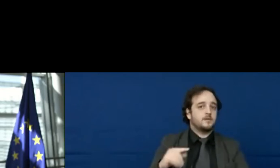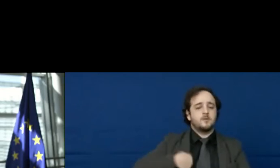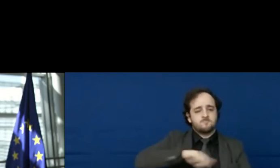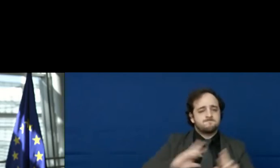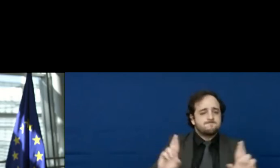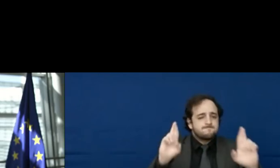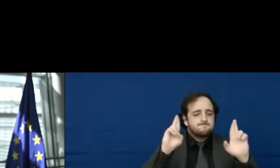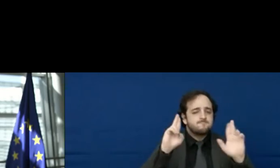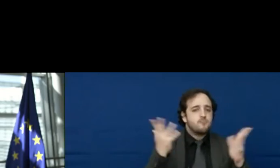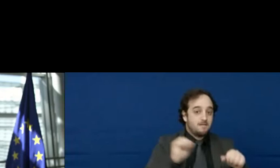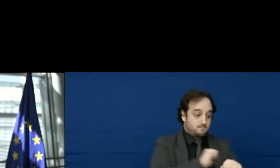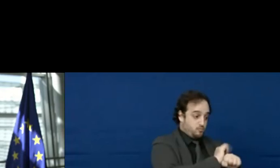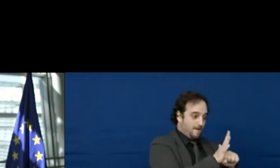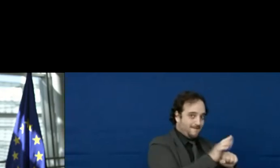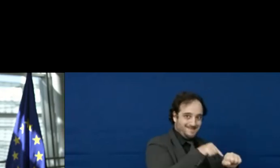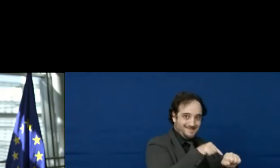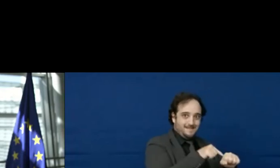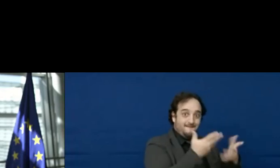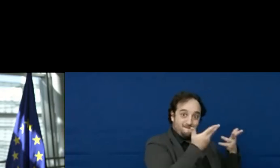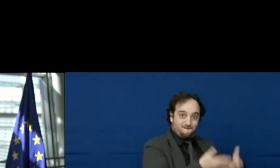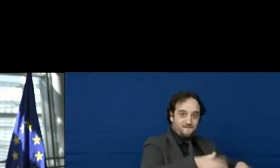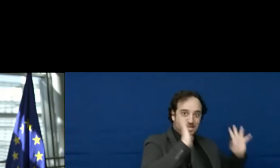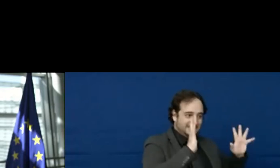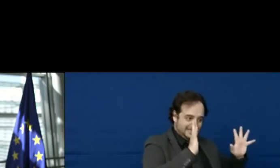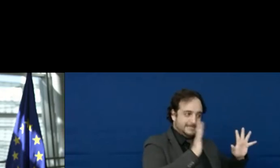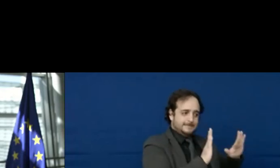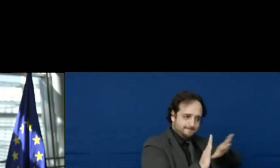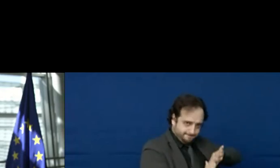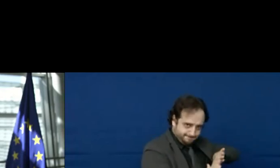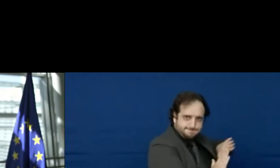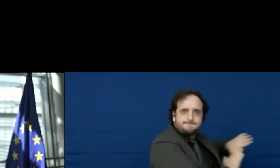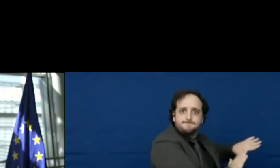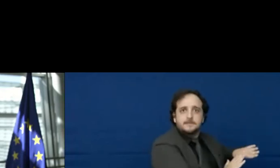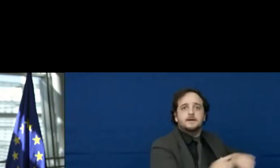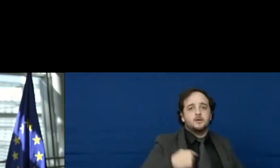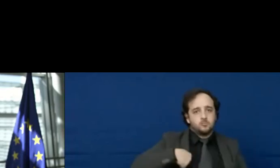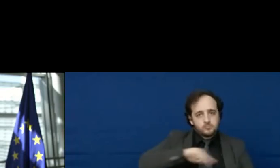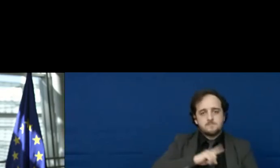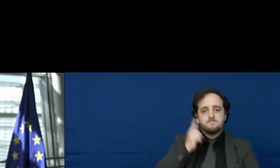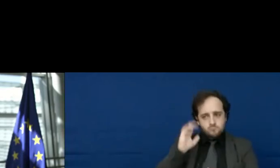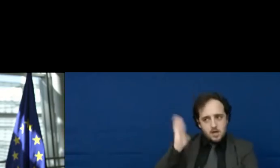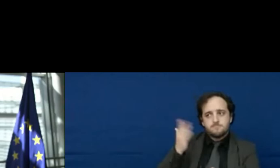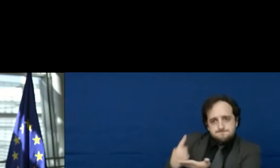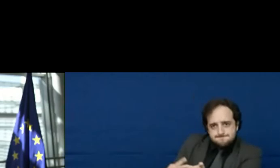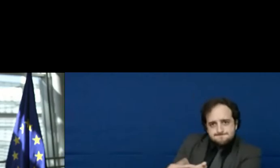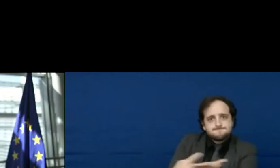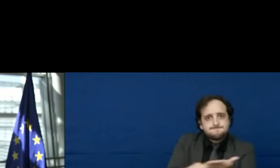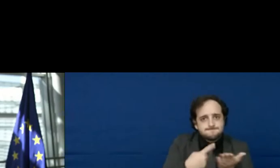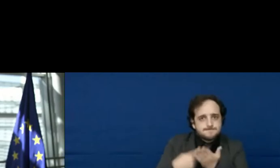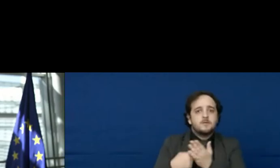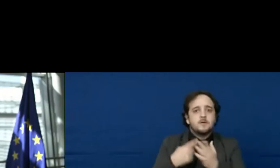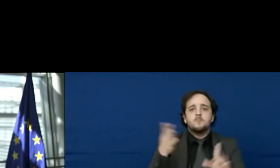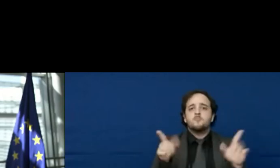ourselves to do more. Let's strengthen partnerships with governments, men and boys, and